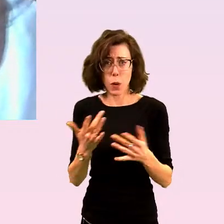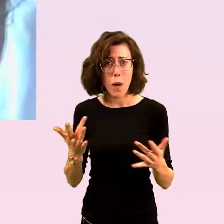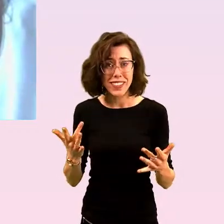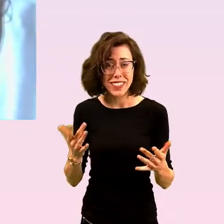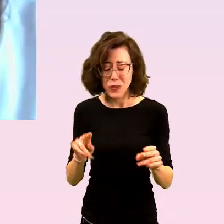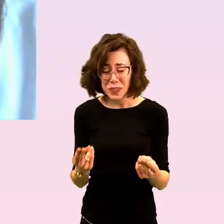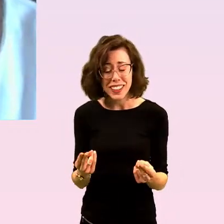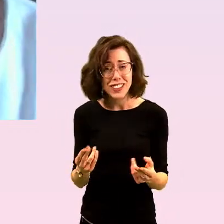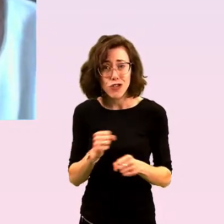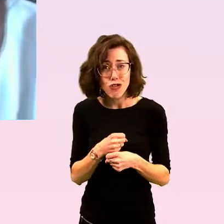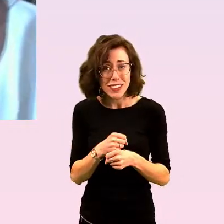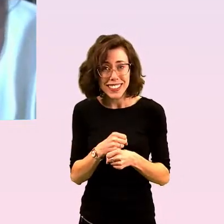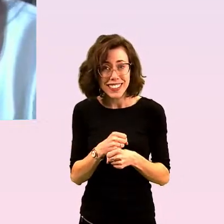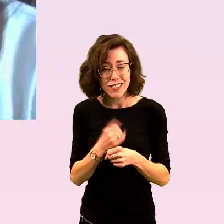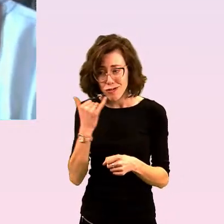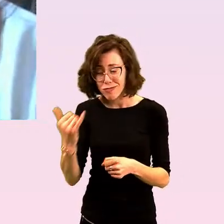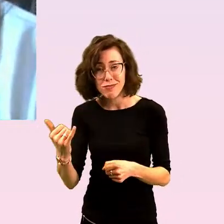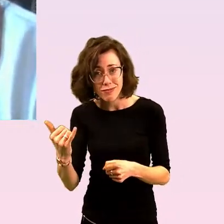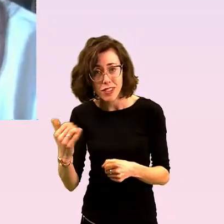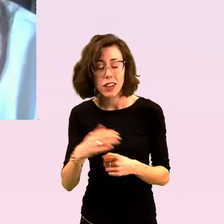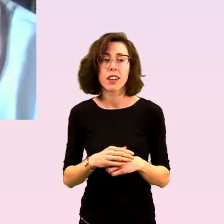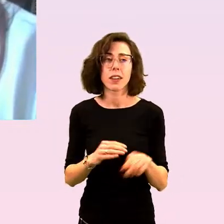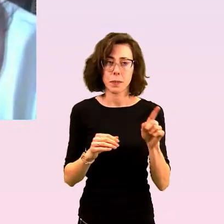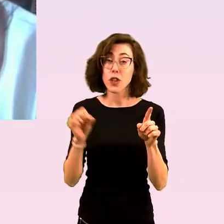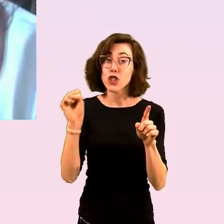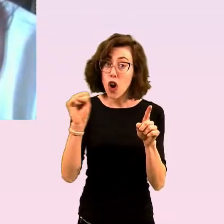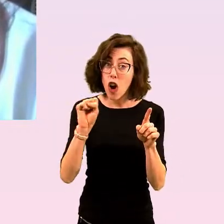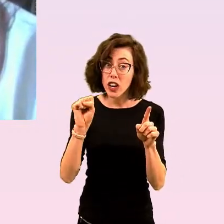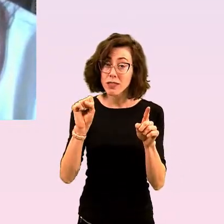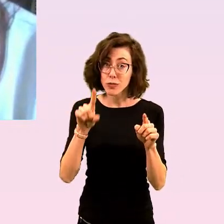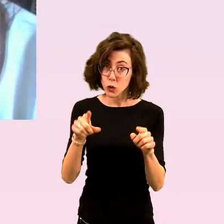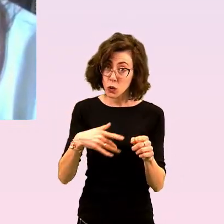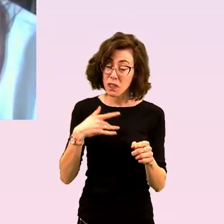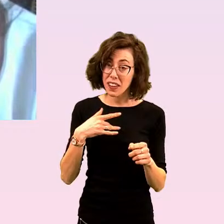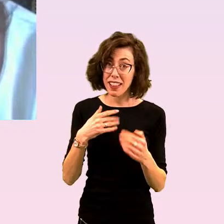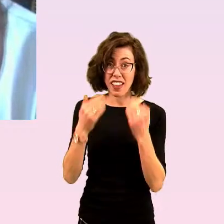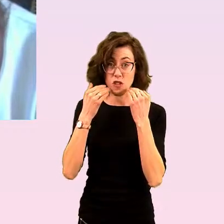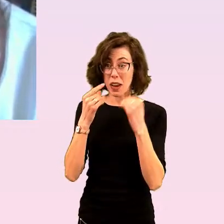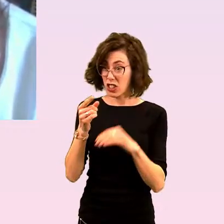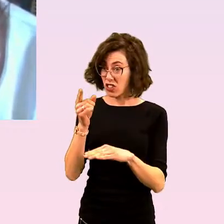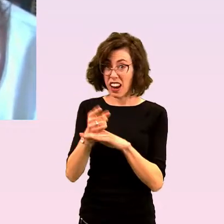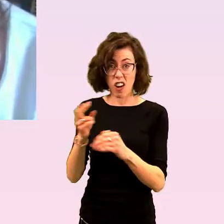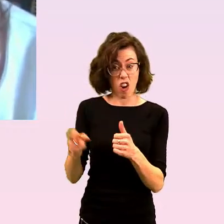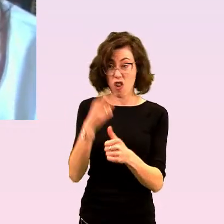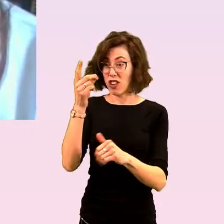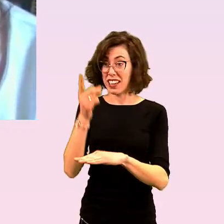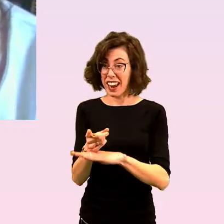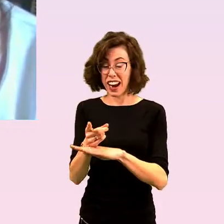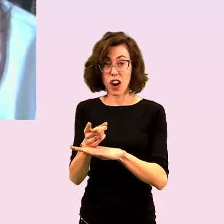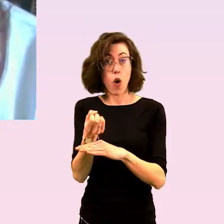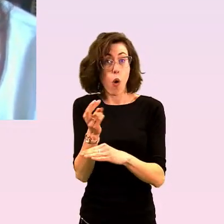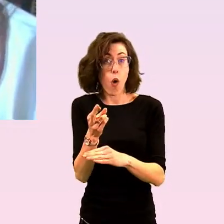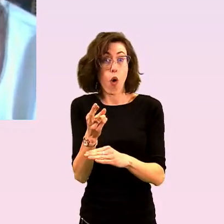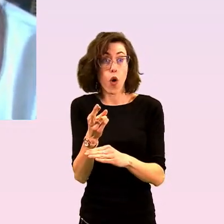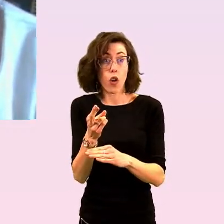question. The information that we're looking for, has it always been there from your end, or is it only now starting to come back through the